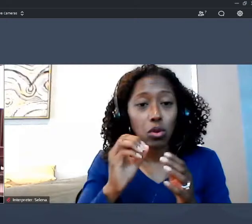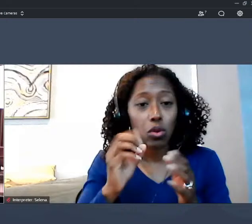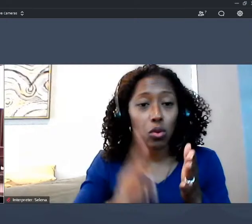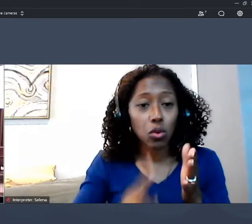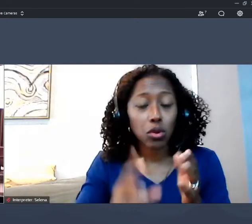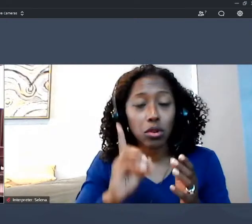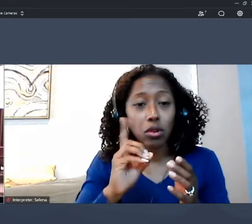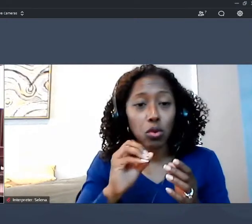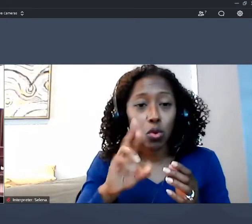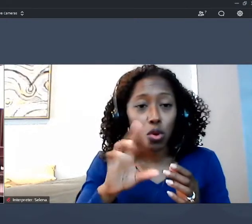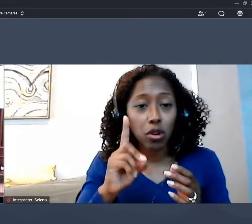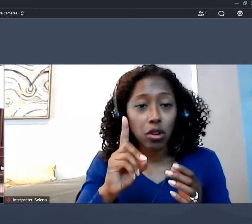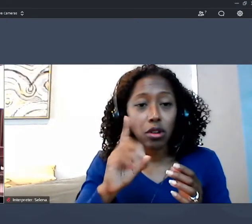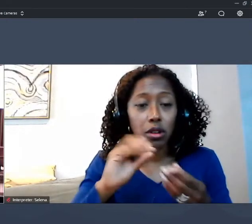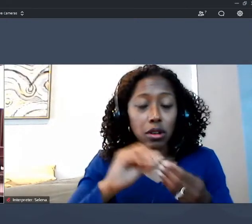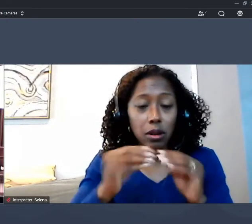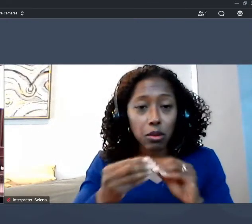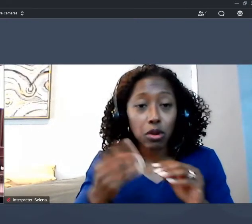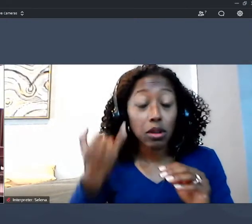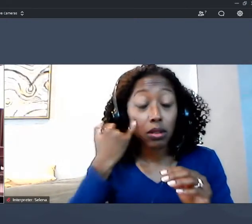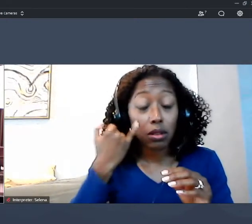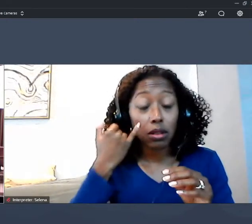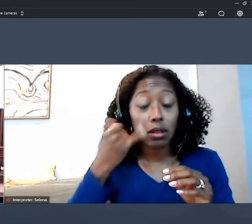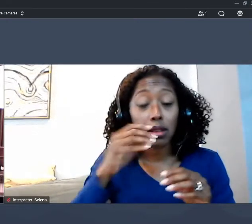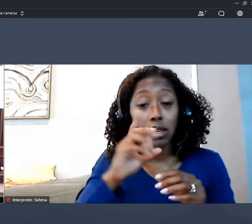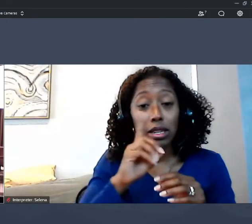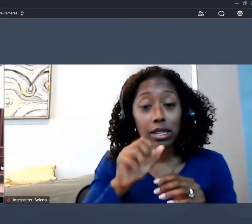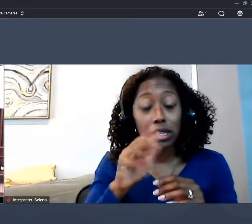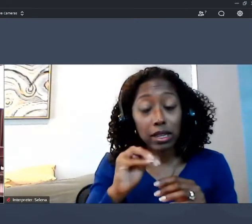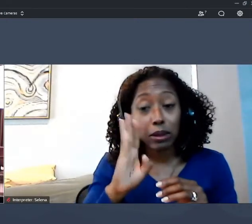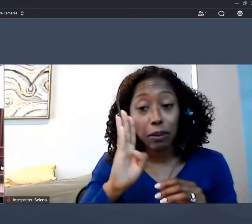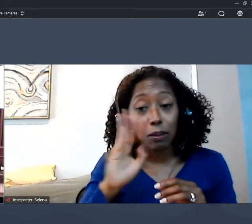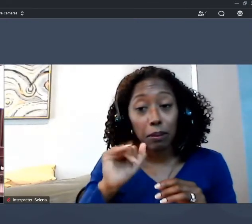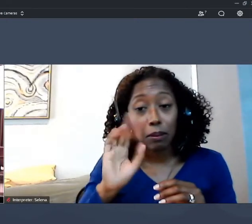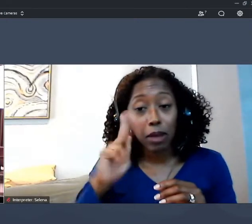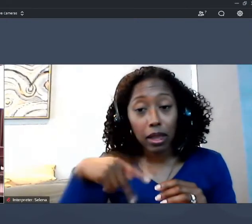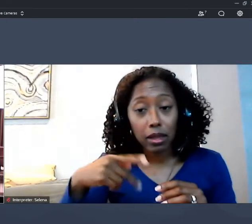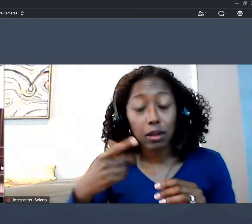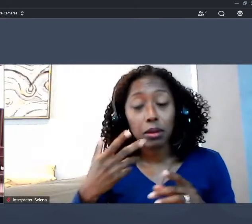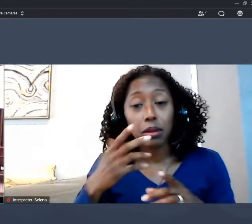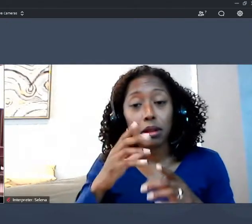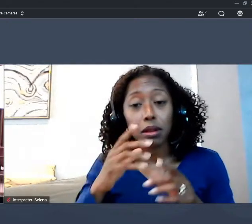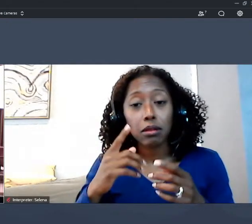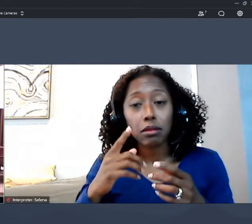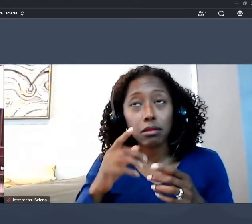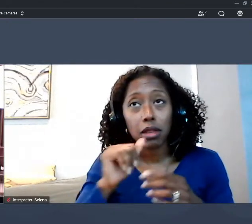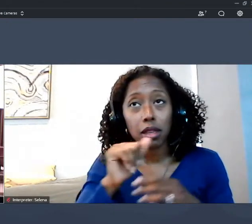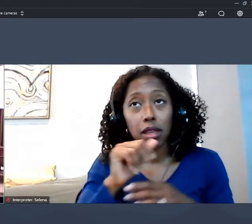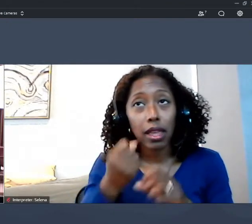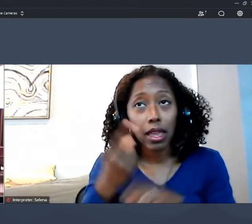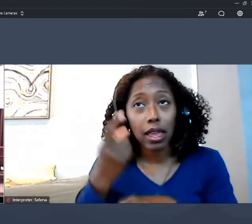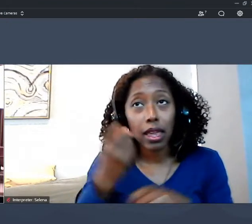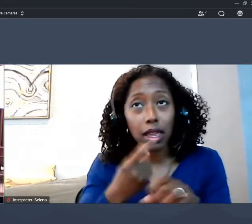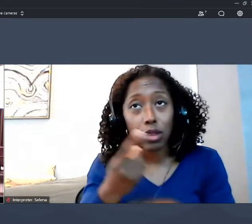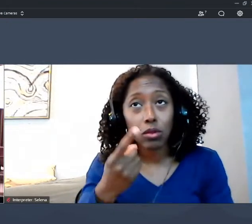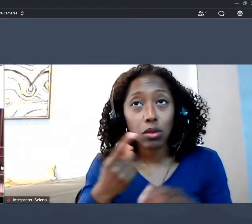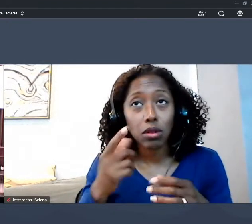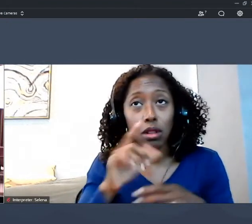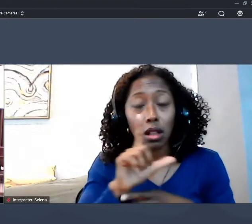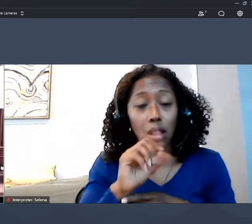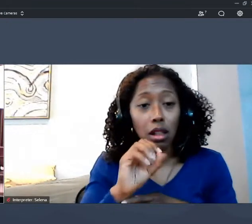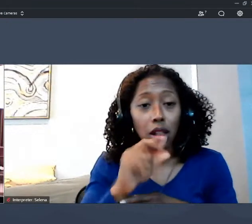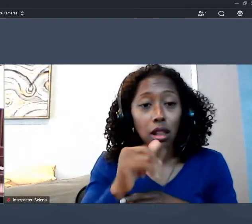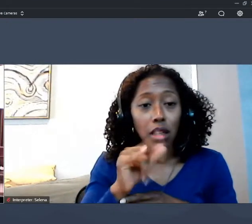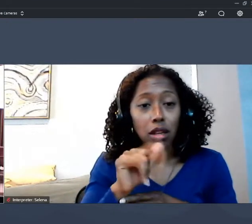7015763, Beam Backup and Replication Enterprise Plus annual production with Logicalis Inc. in the